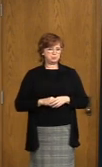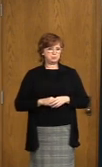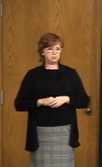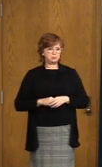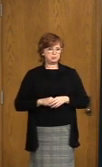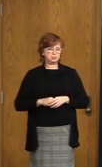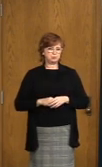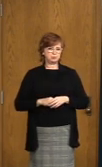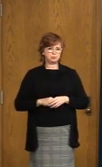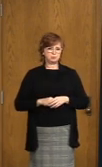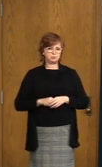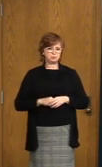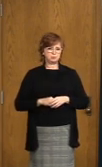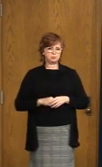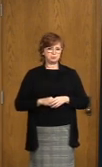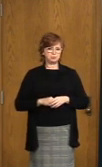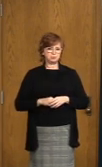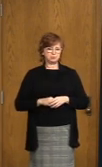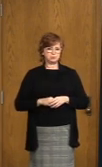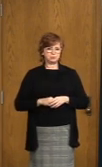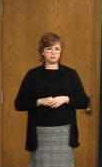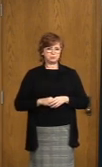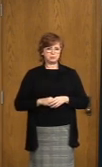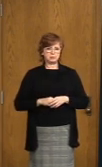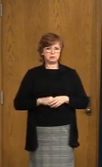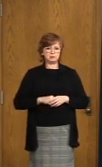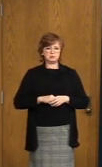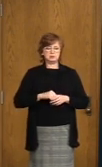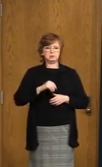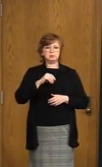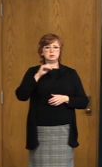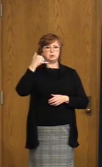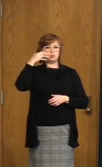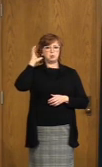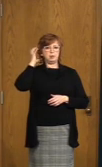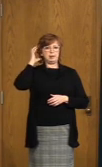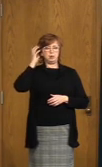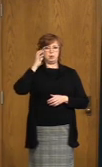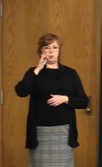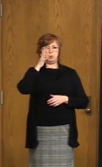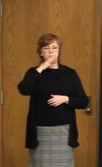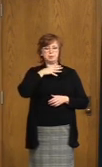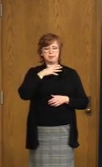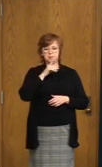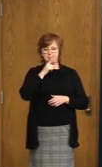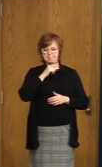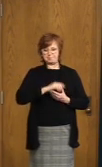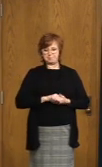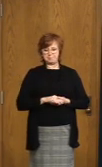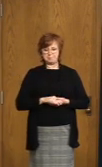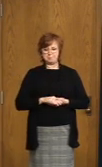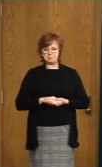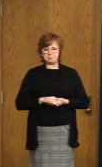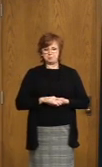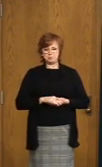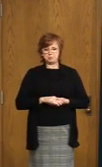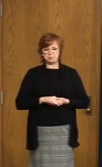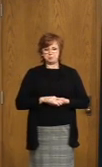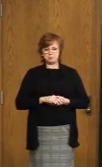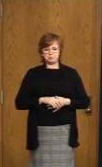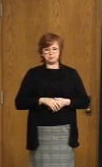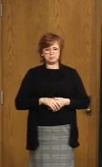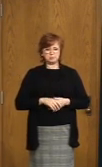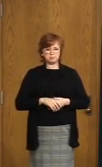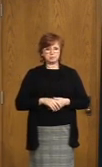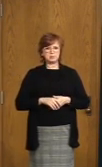We have Lara Fomanov with 650 CQM. Hi, Dr. Shahab and Premier Moe. The names